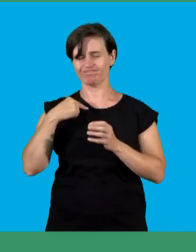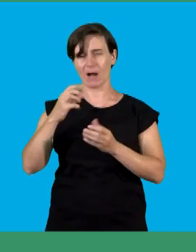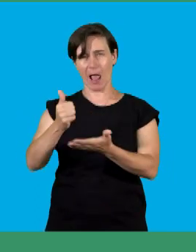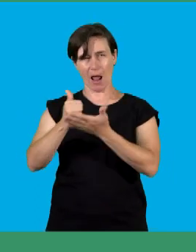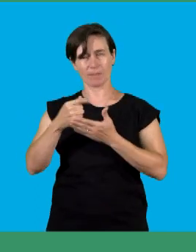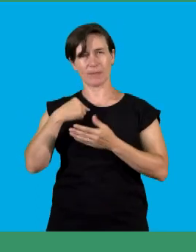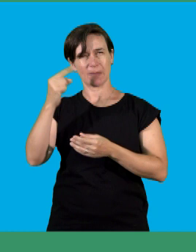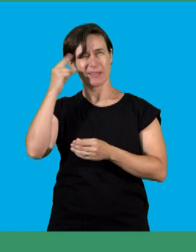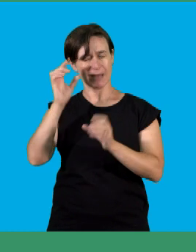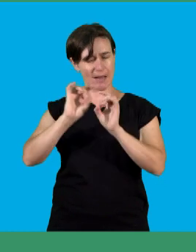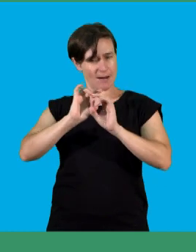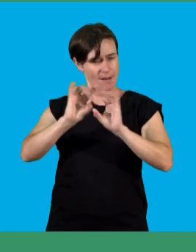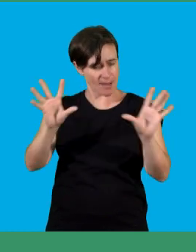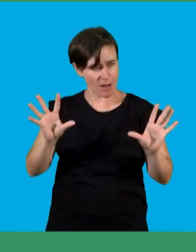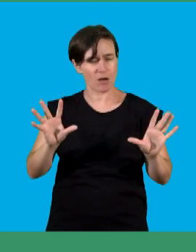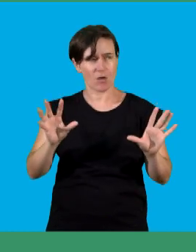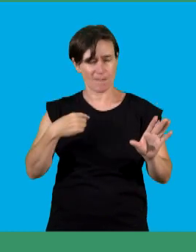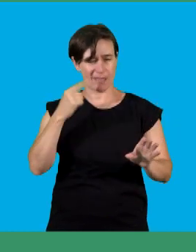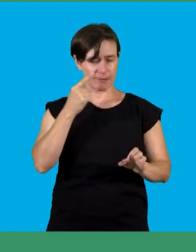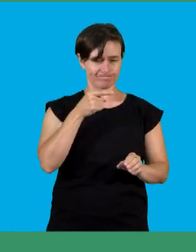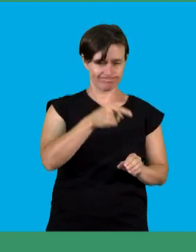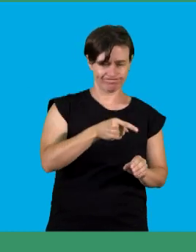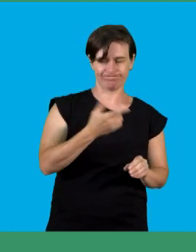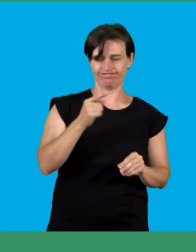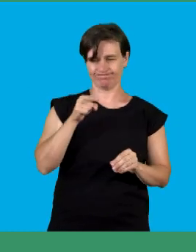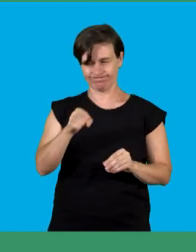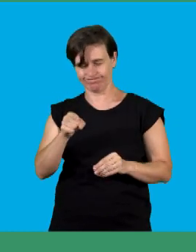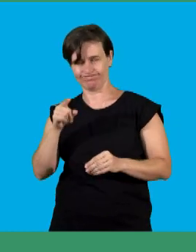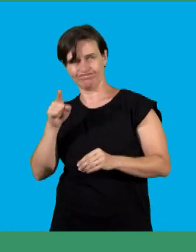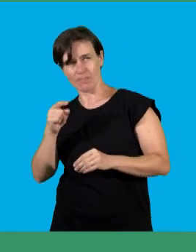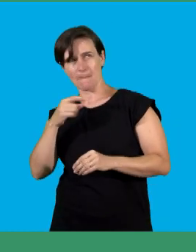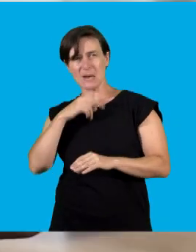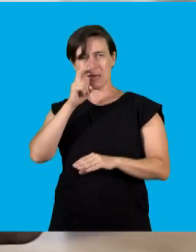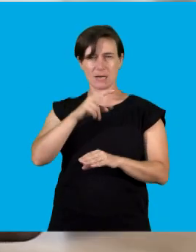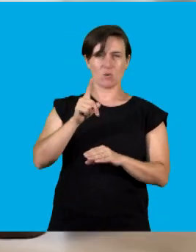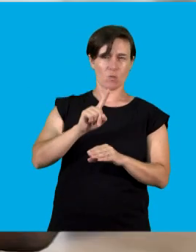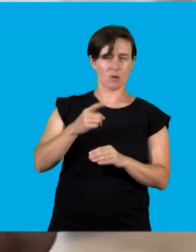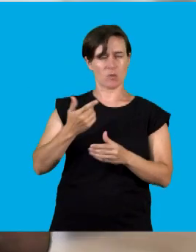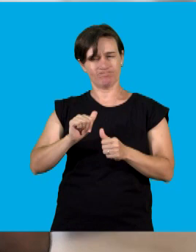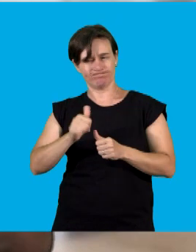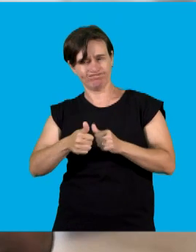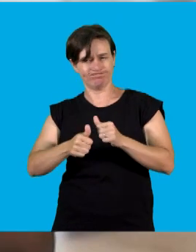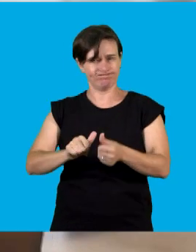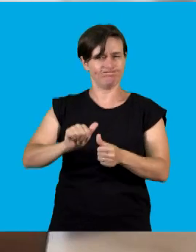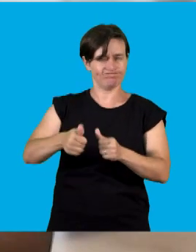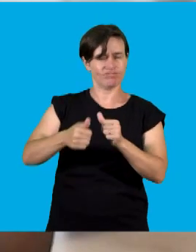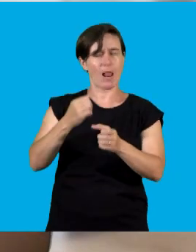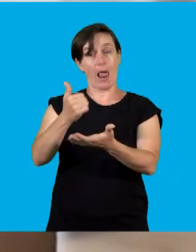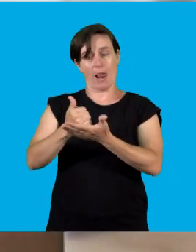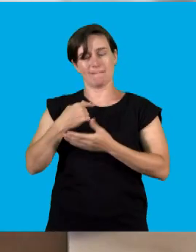So you're starting off, obviously, but we're going to speak about the components to say what does it start with and what follows and all those things.